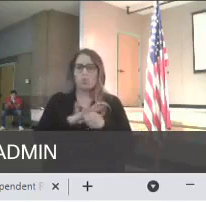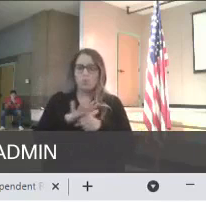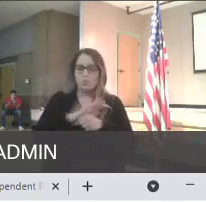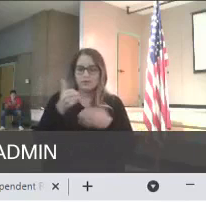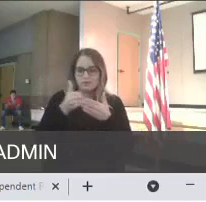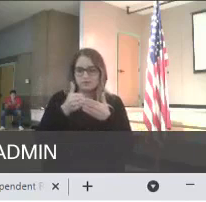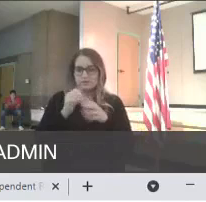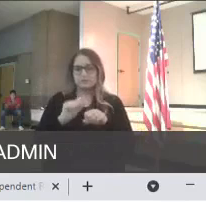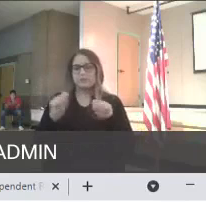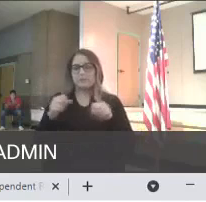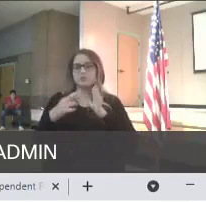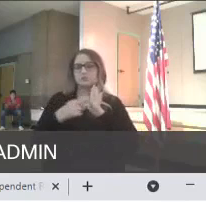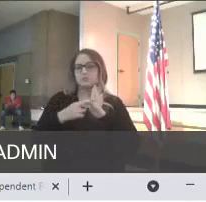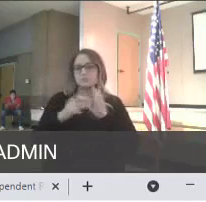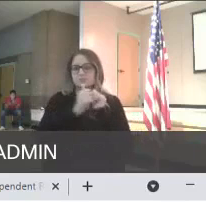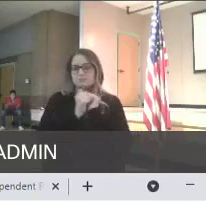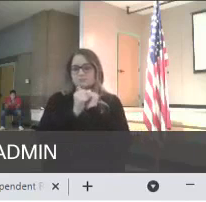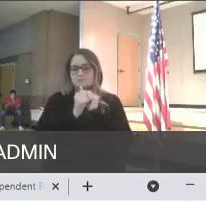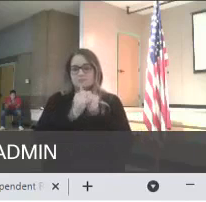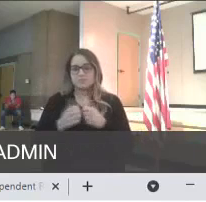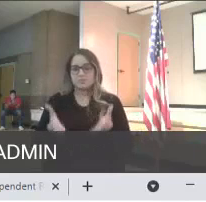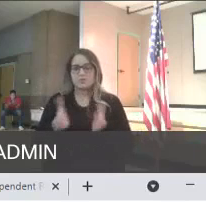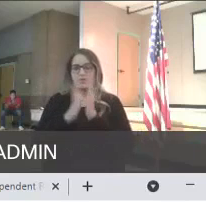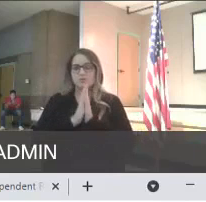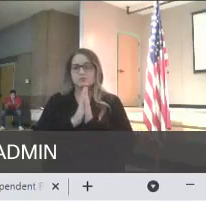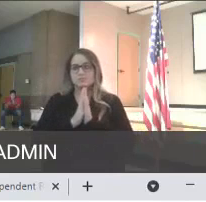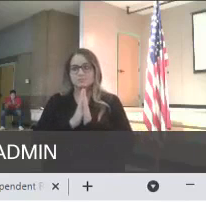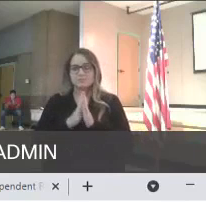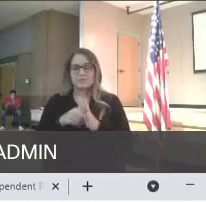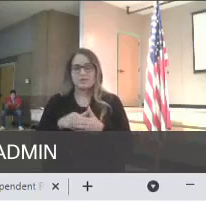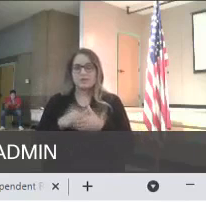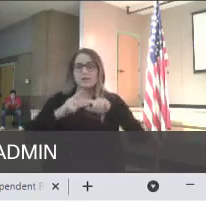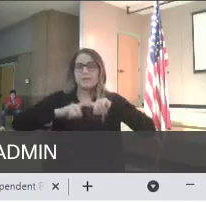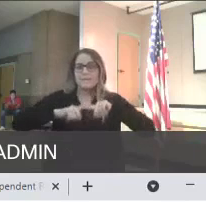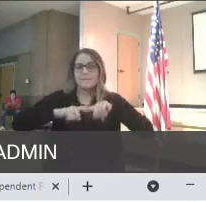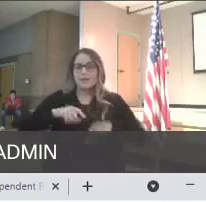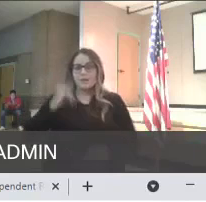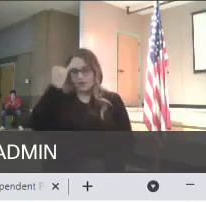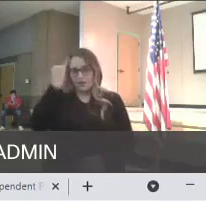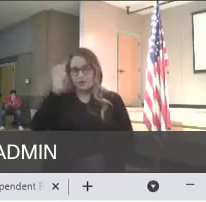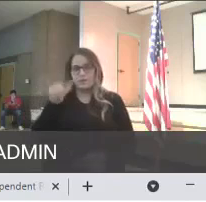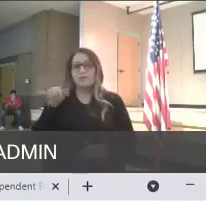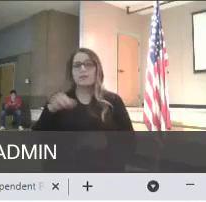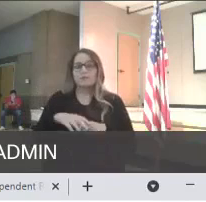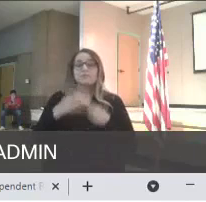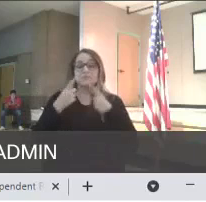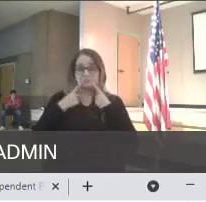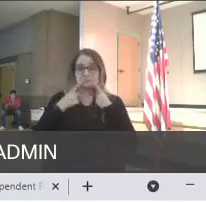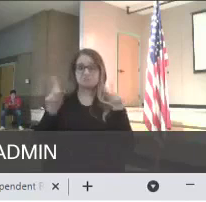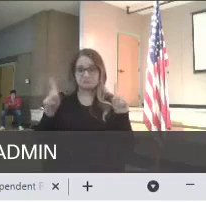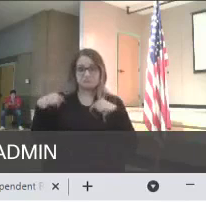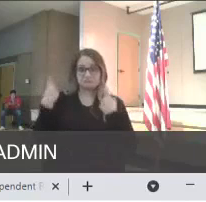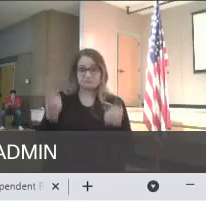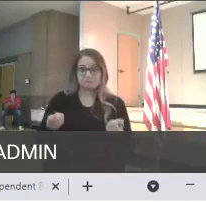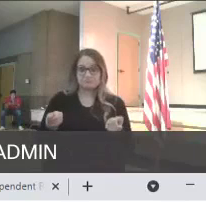to represent them together, and we ask that based on the idea that it's been working, and